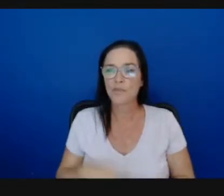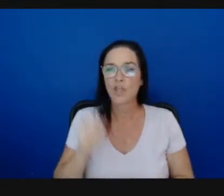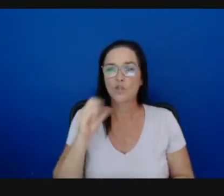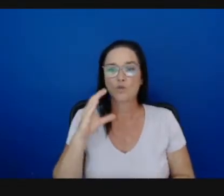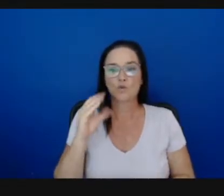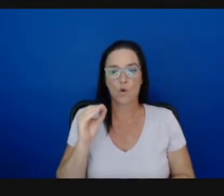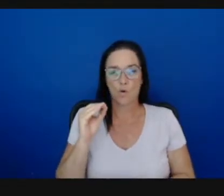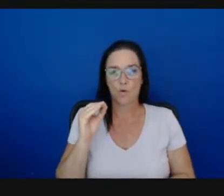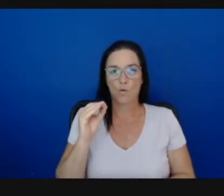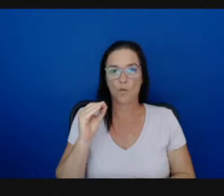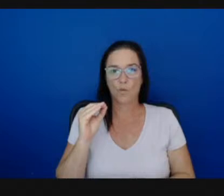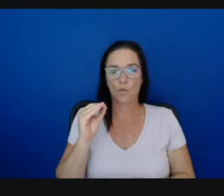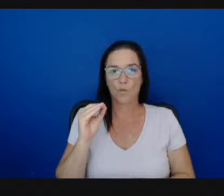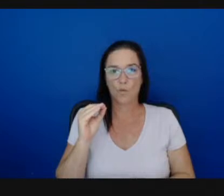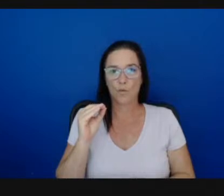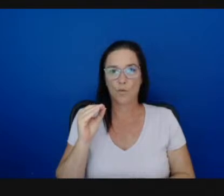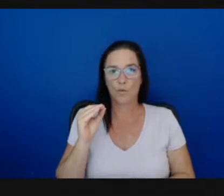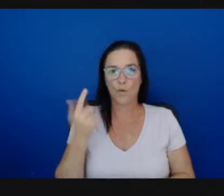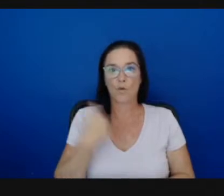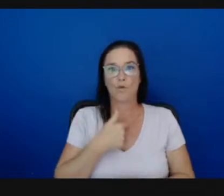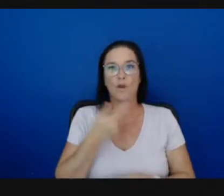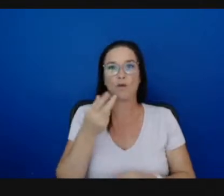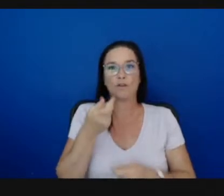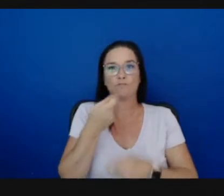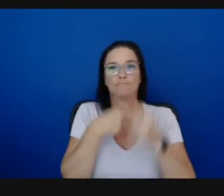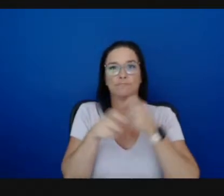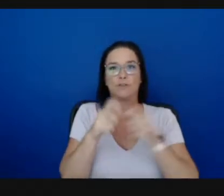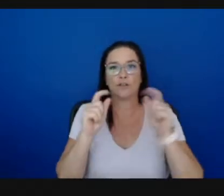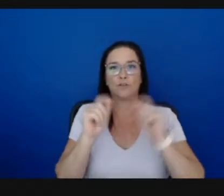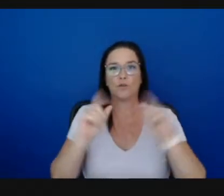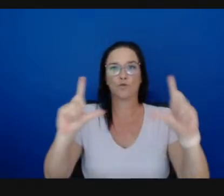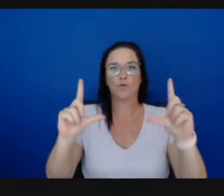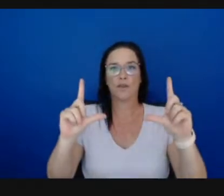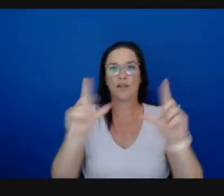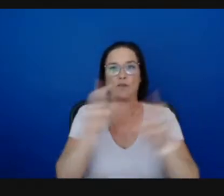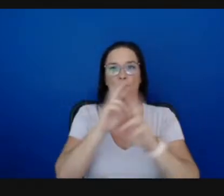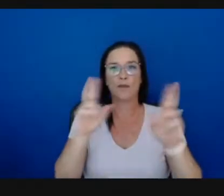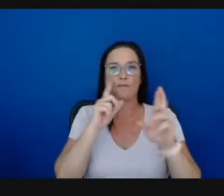let's switch our screens around here and get ready for our summary.